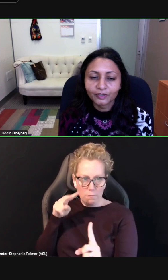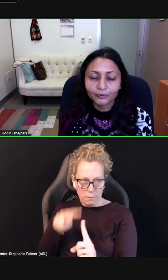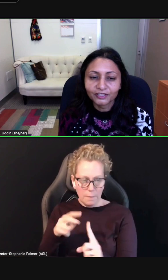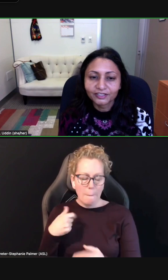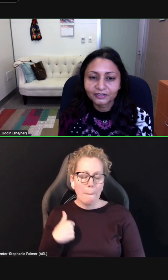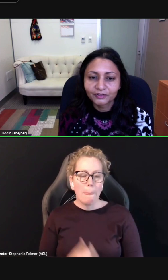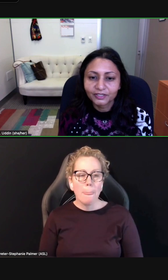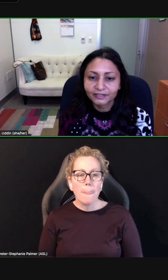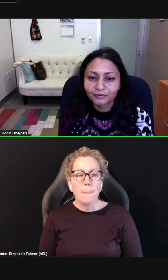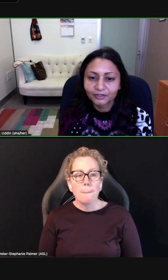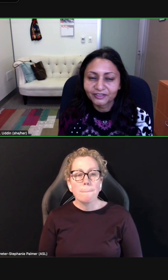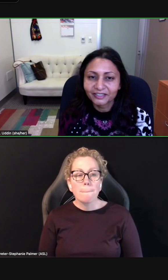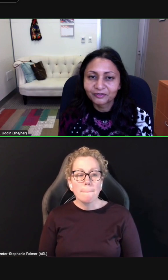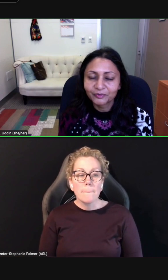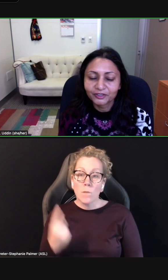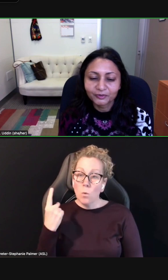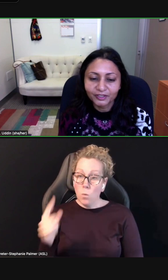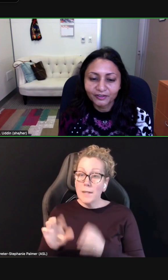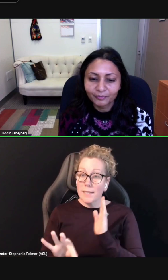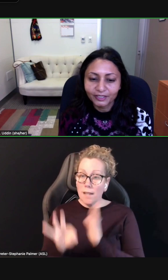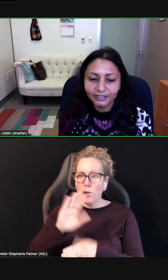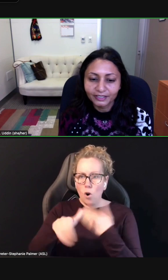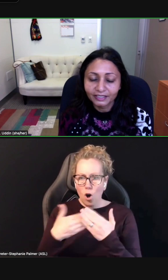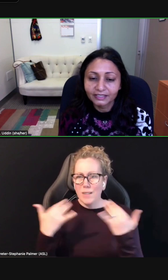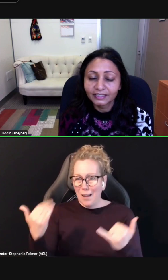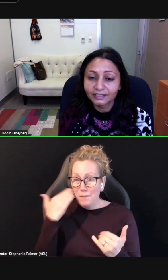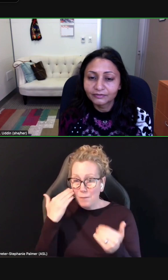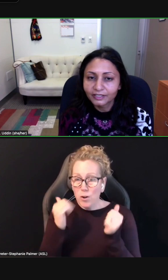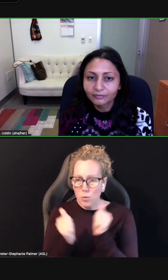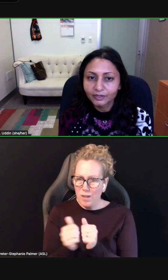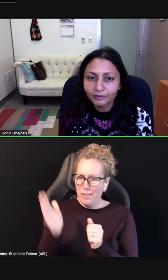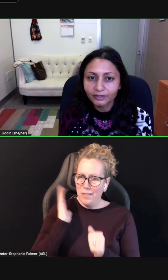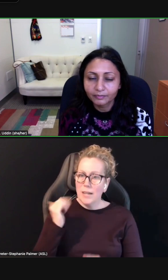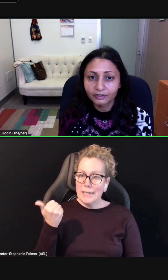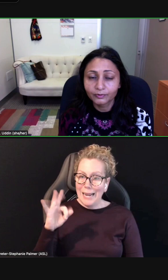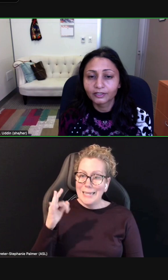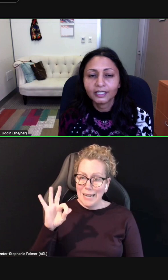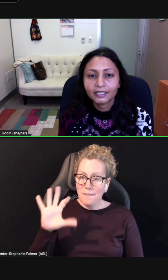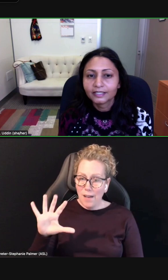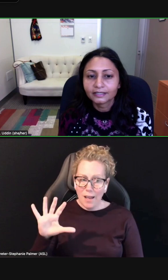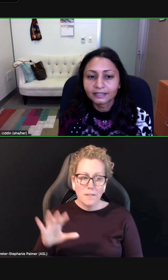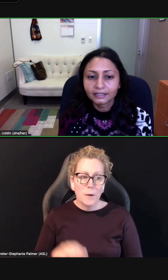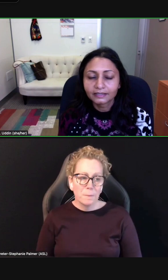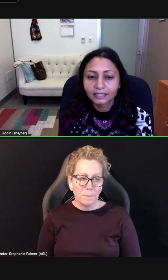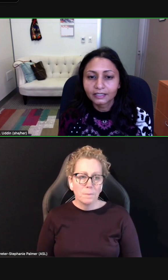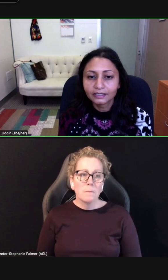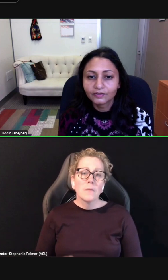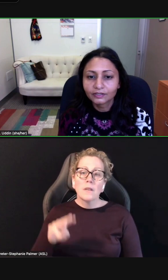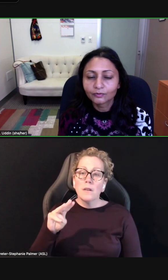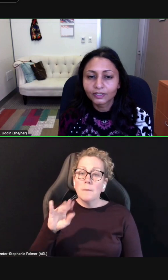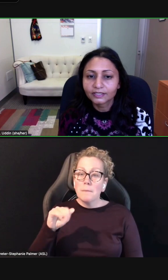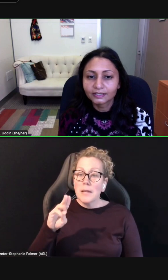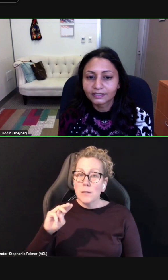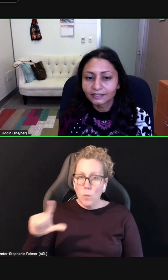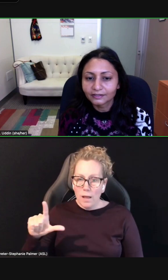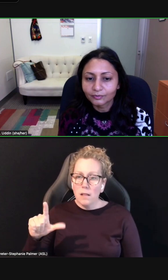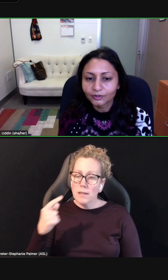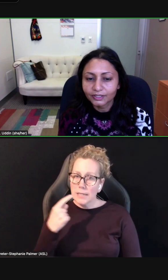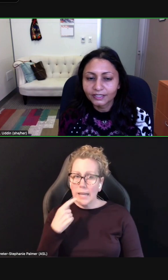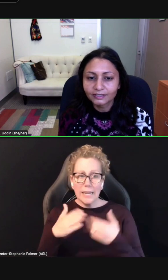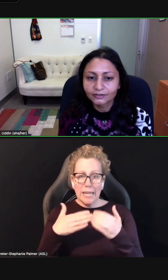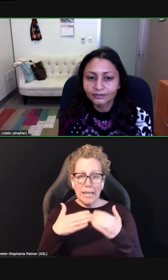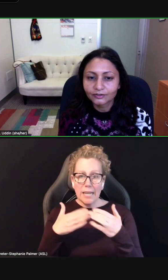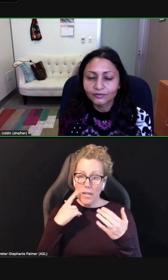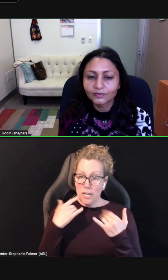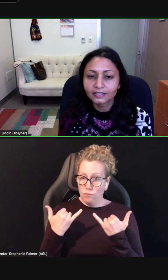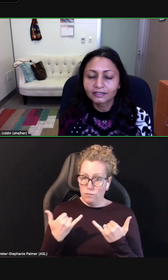And one discovery that we're all now familiar with back in 1995 by Bharat Biswal is that even in the resting state, our